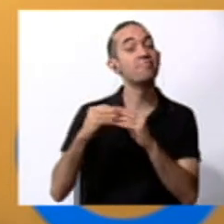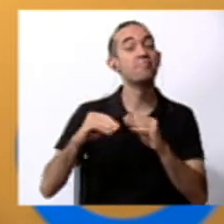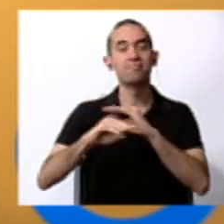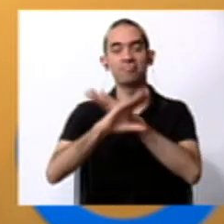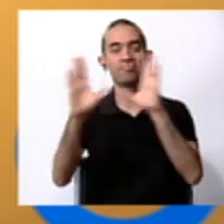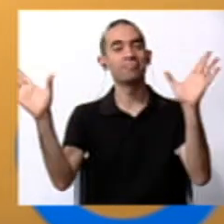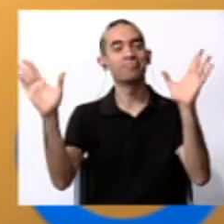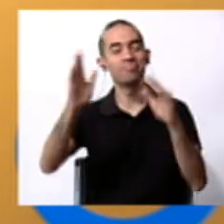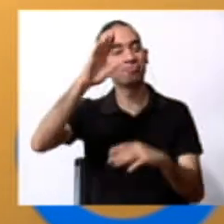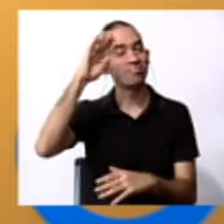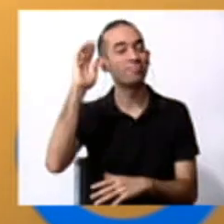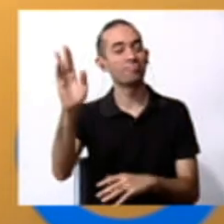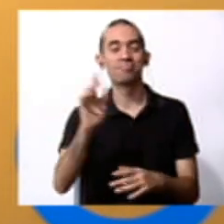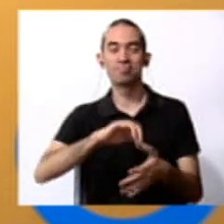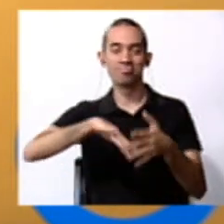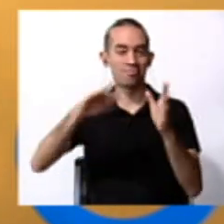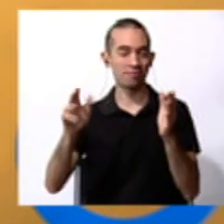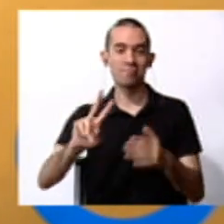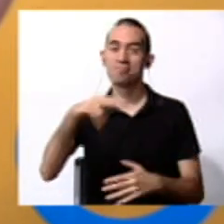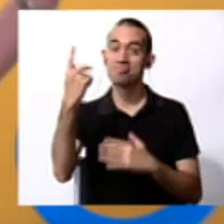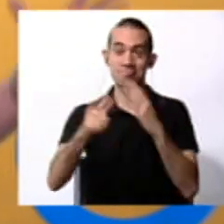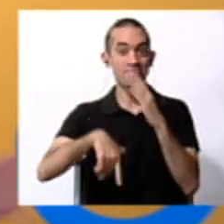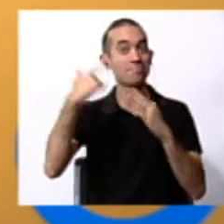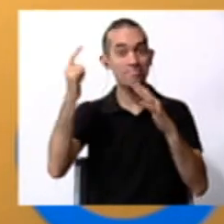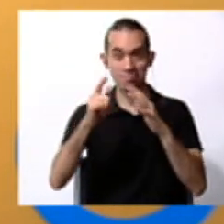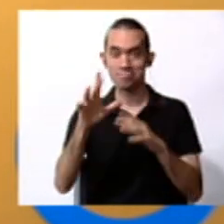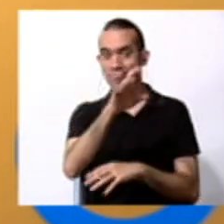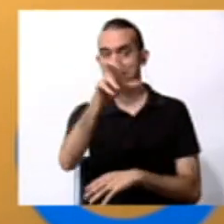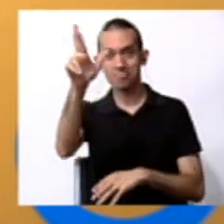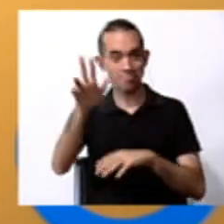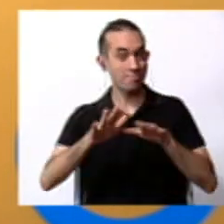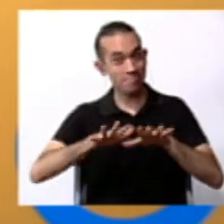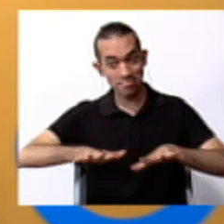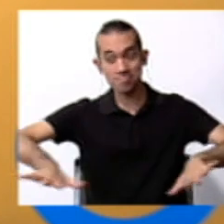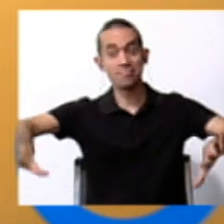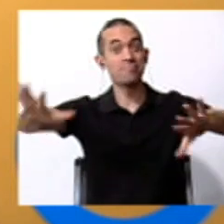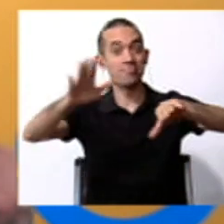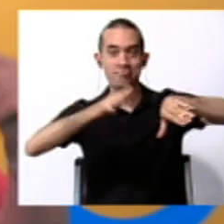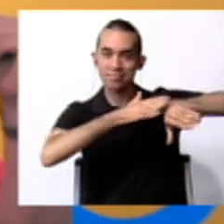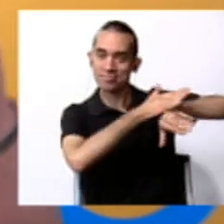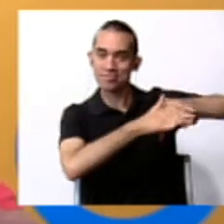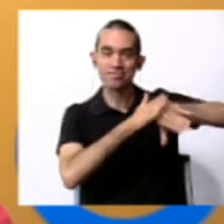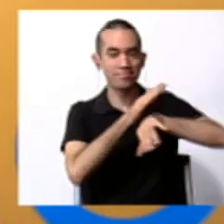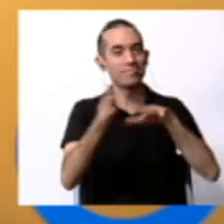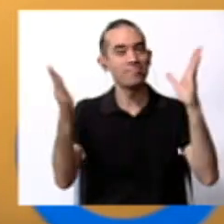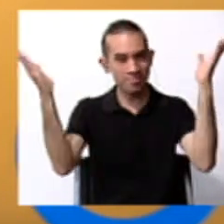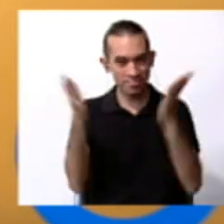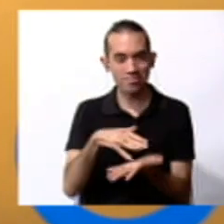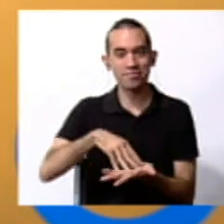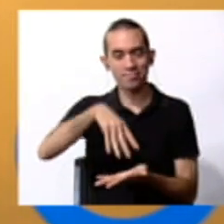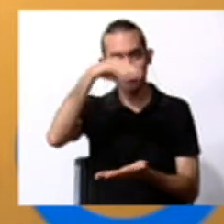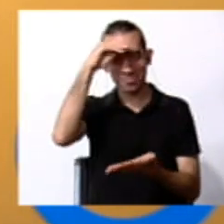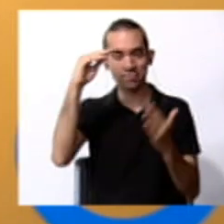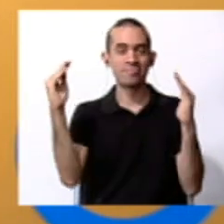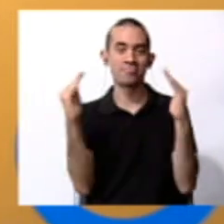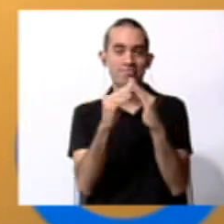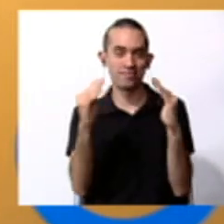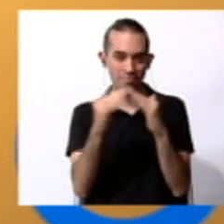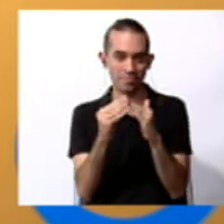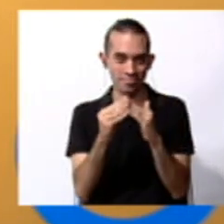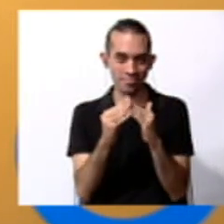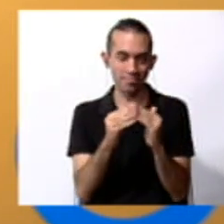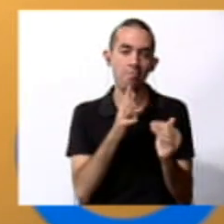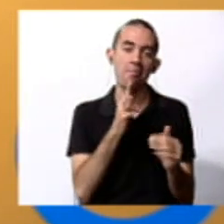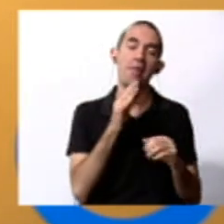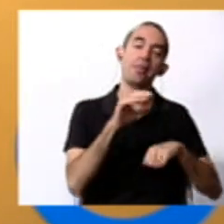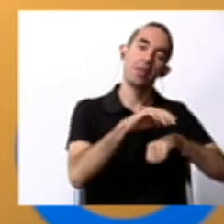Hello, second grade students from all over Costa Rica. Welcome to Learning at Home. Bienvenidos